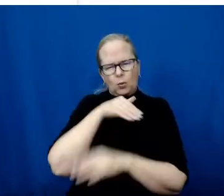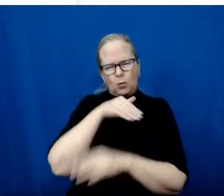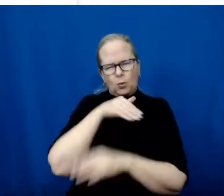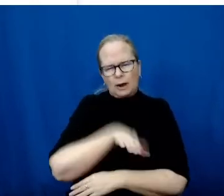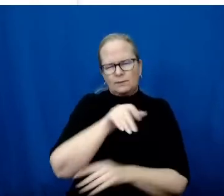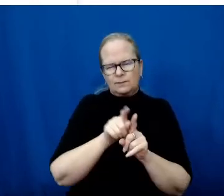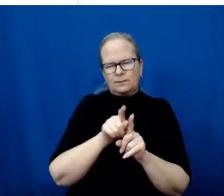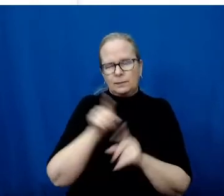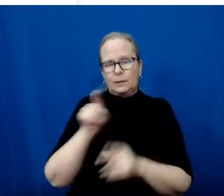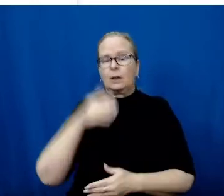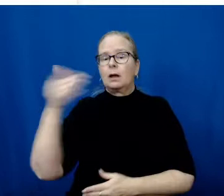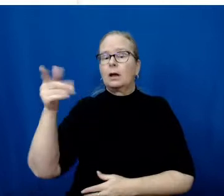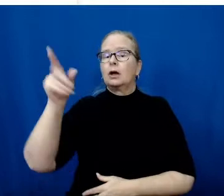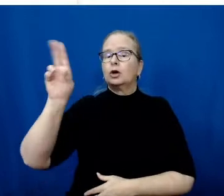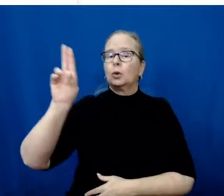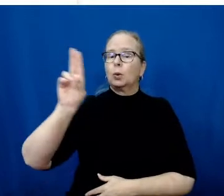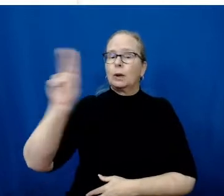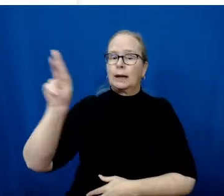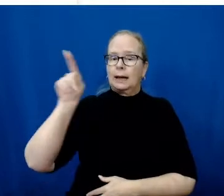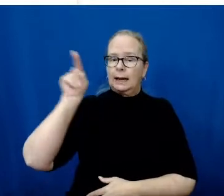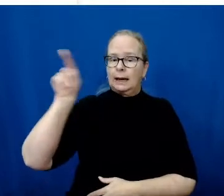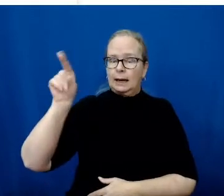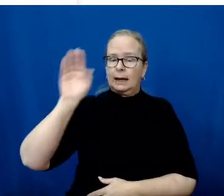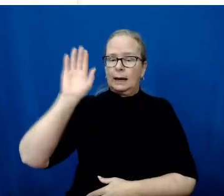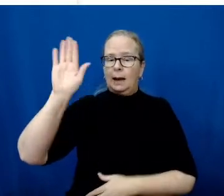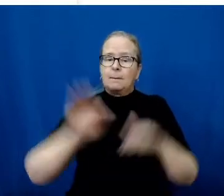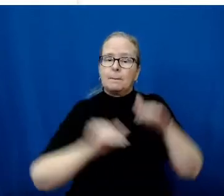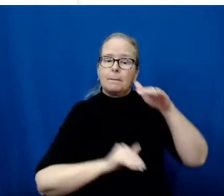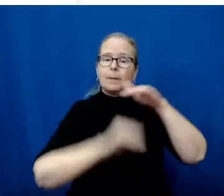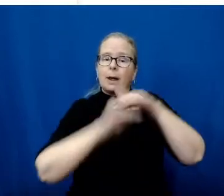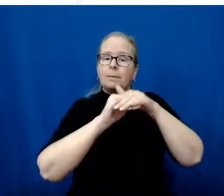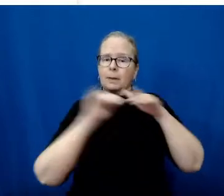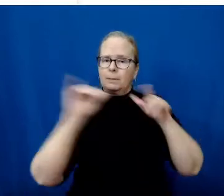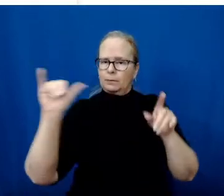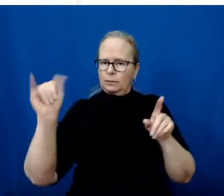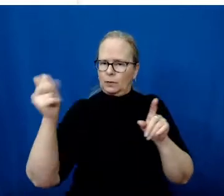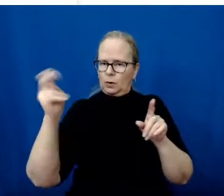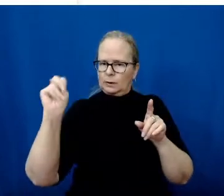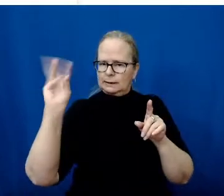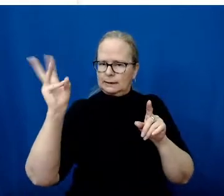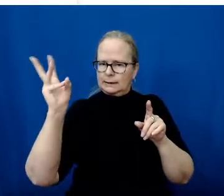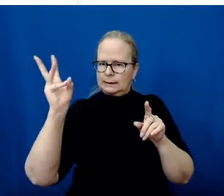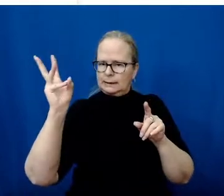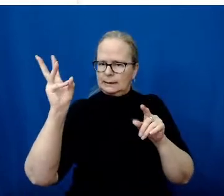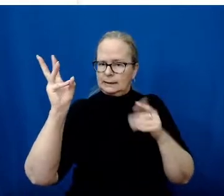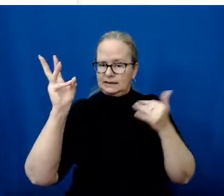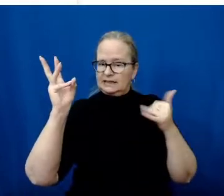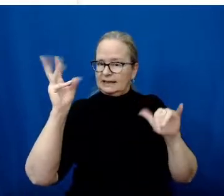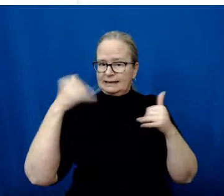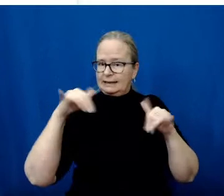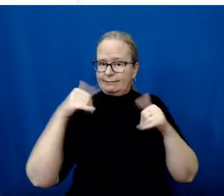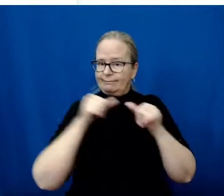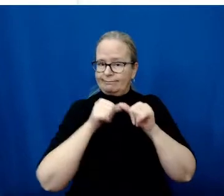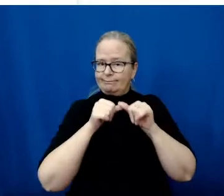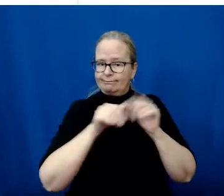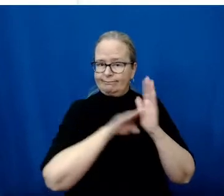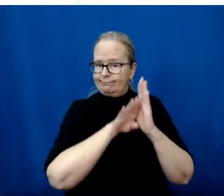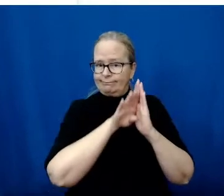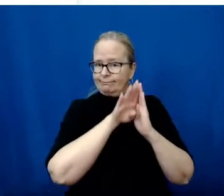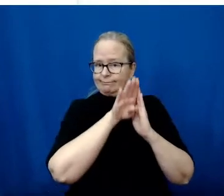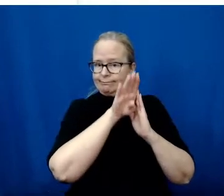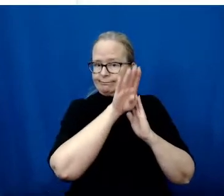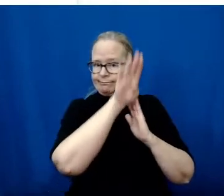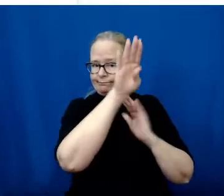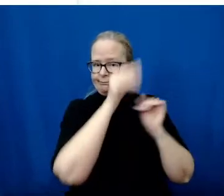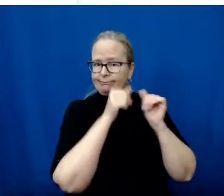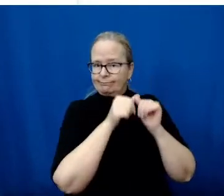That was 5 days ago. Still growing strong, so we'll have to watch that closely. And then, of course, Denmark still hasn't peaked out its cases